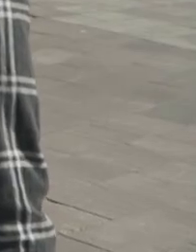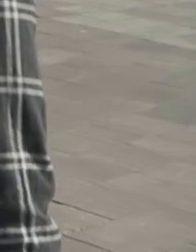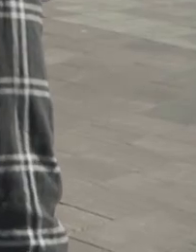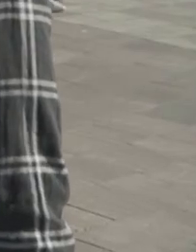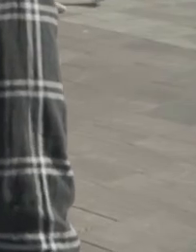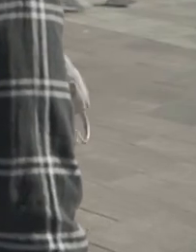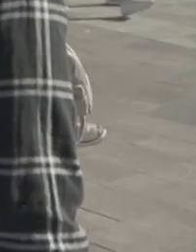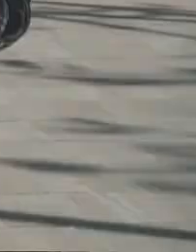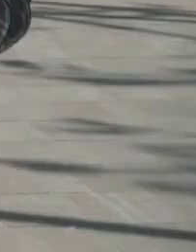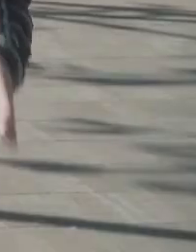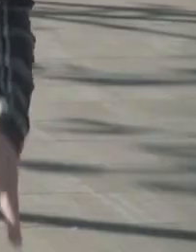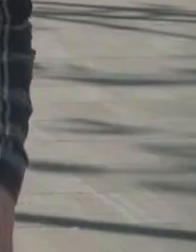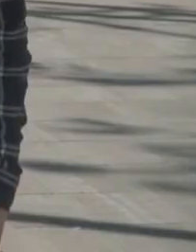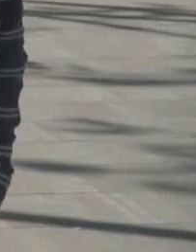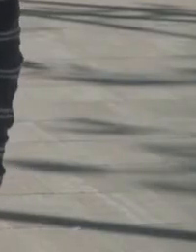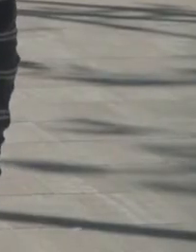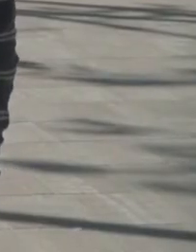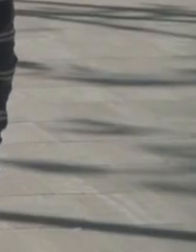is